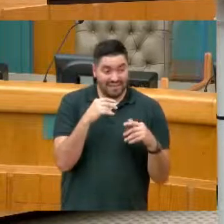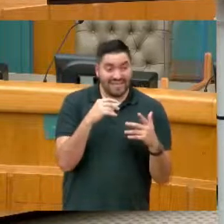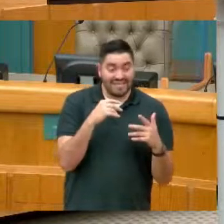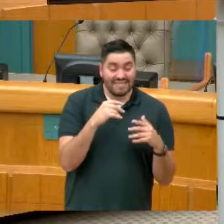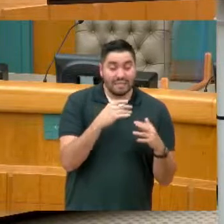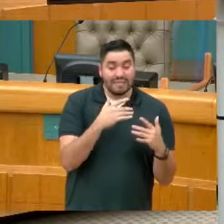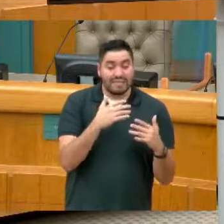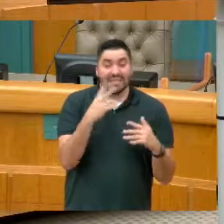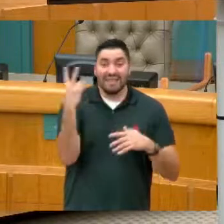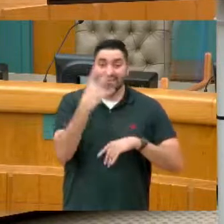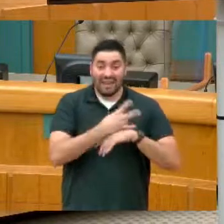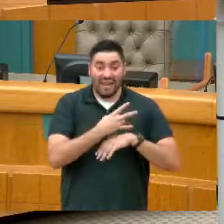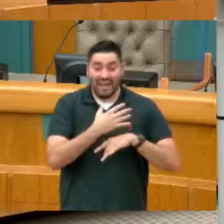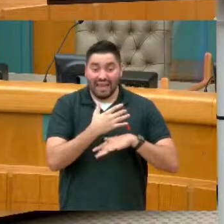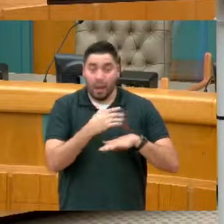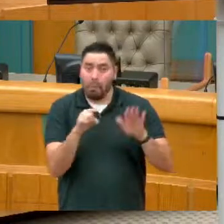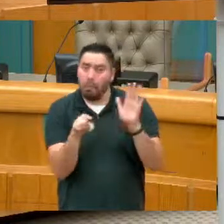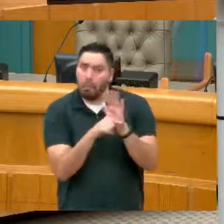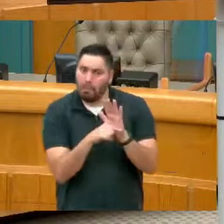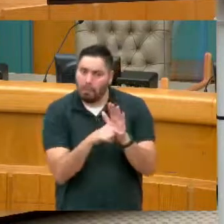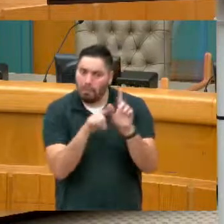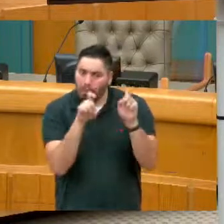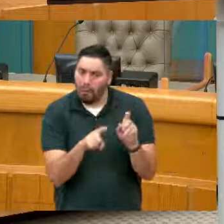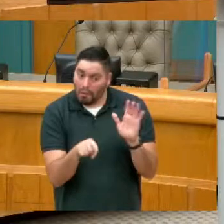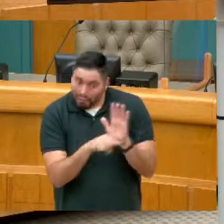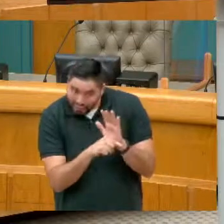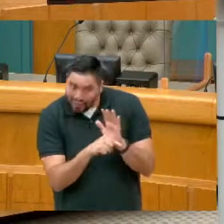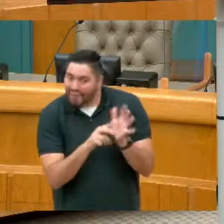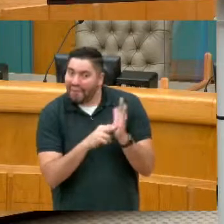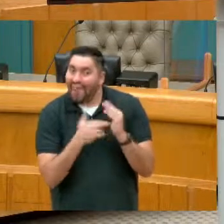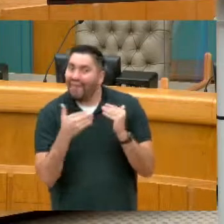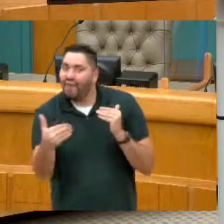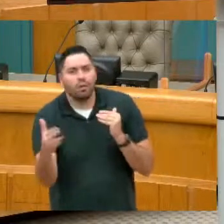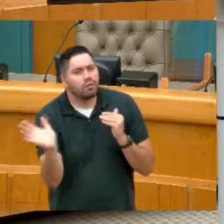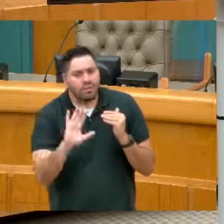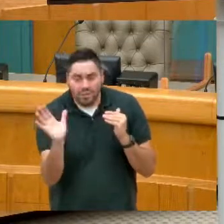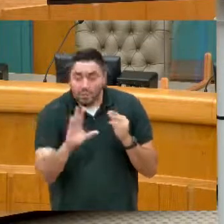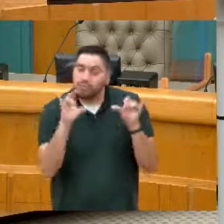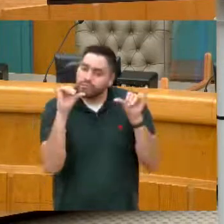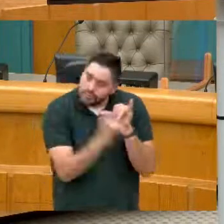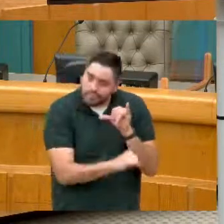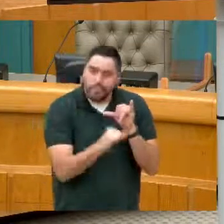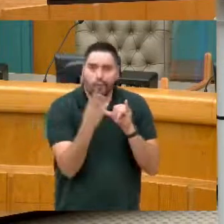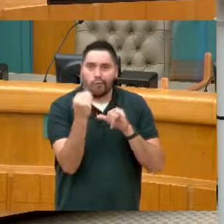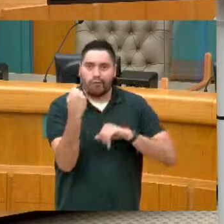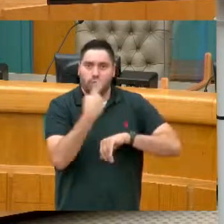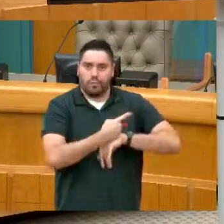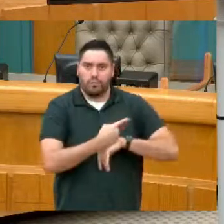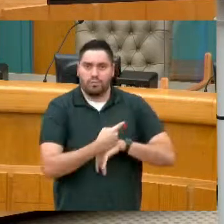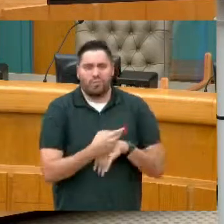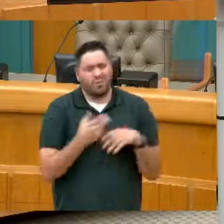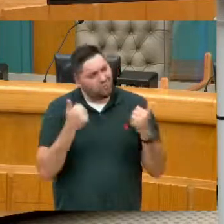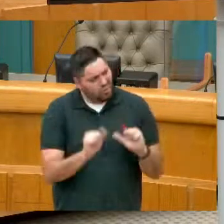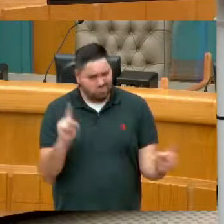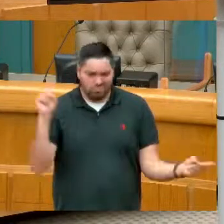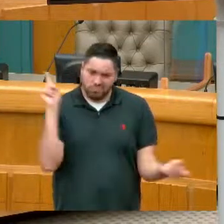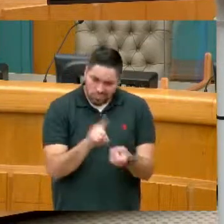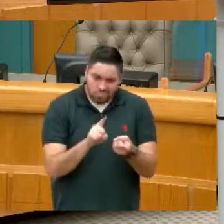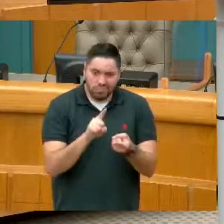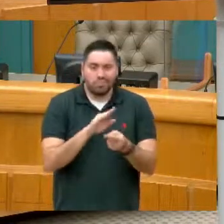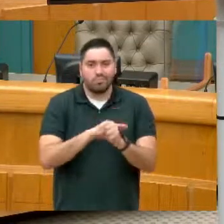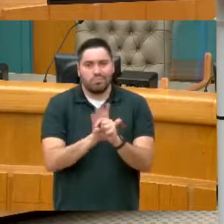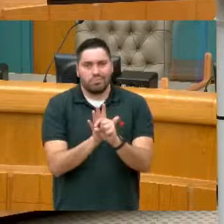completed. A negative test within the 14-day quarantine period does not release